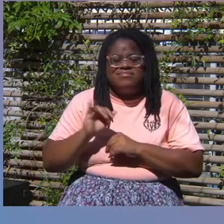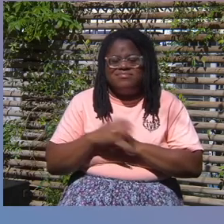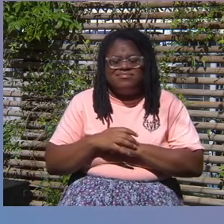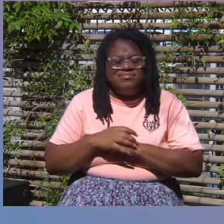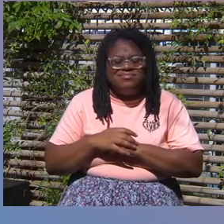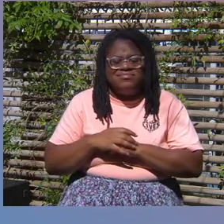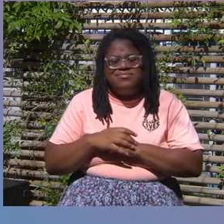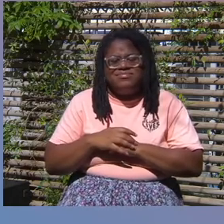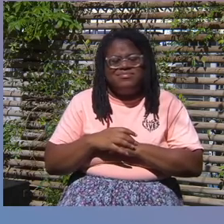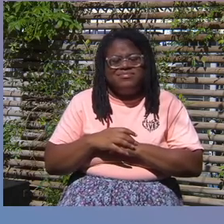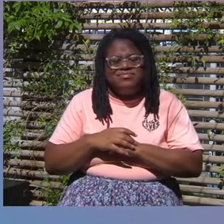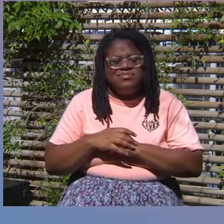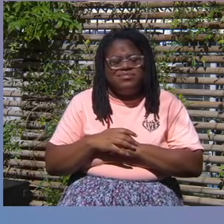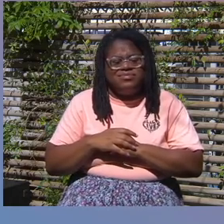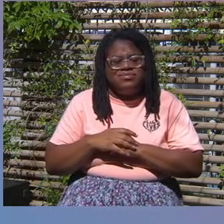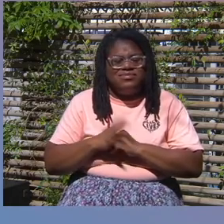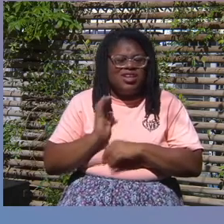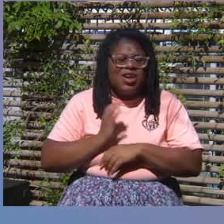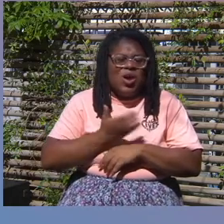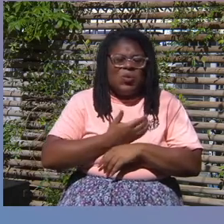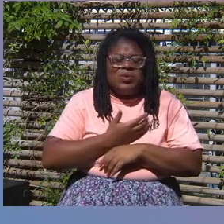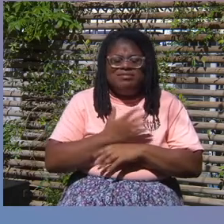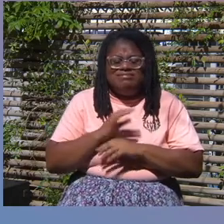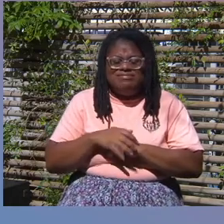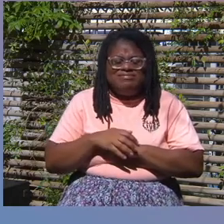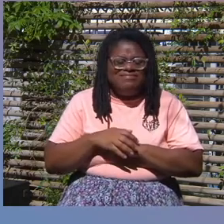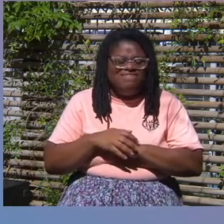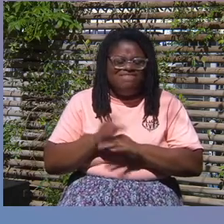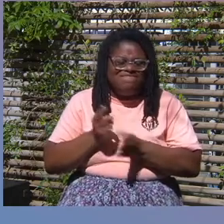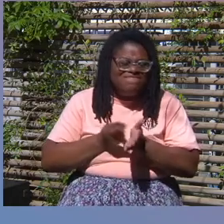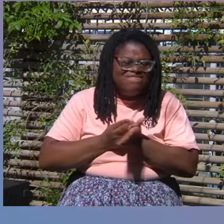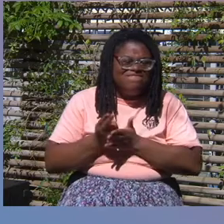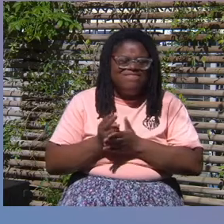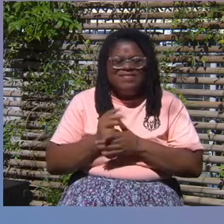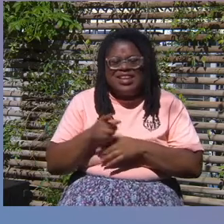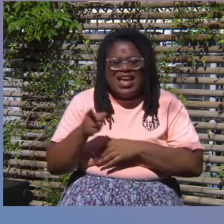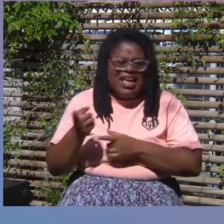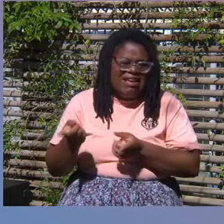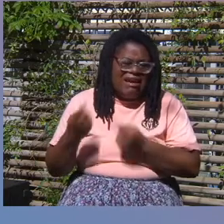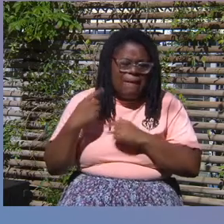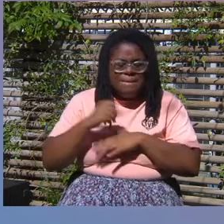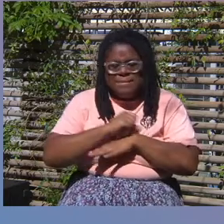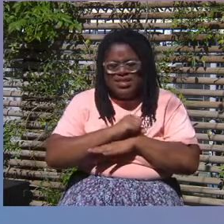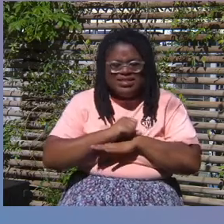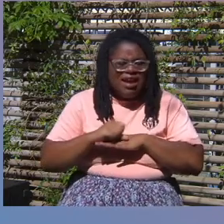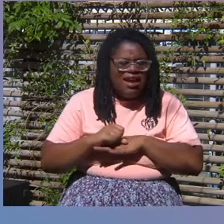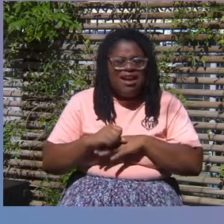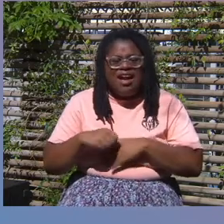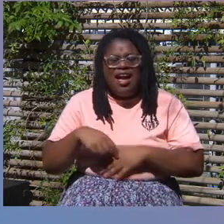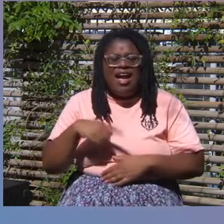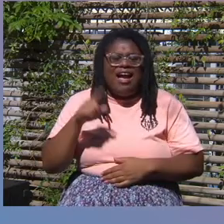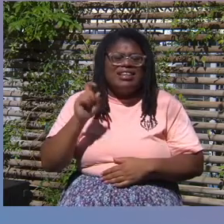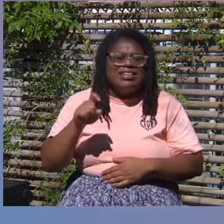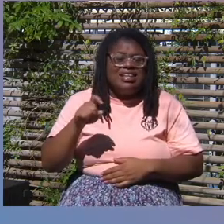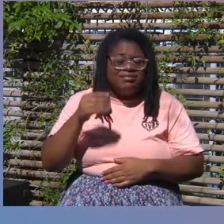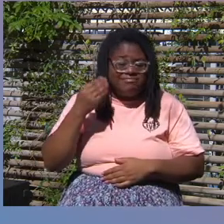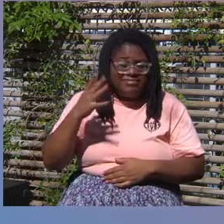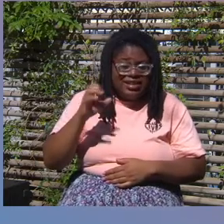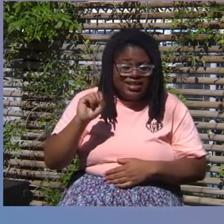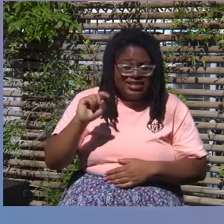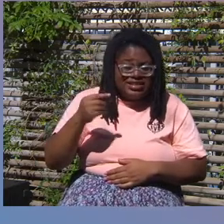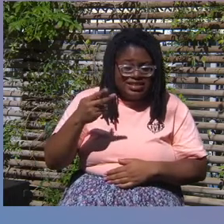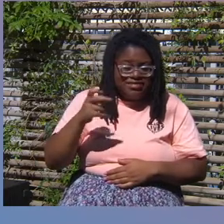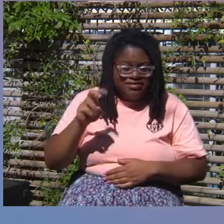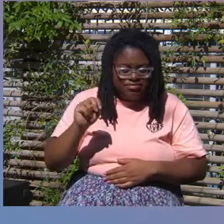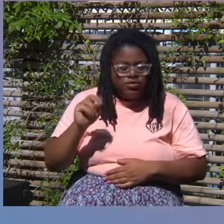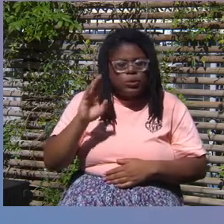He was like our deep throat on Amistad. He came to the set because I needed Stephen to know he was